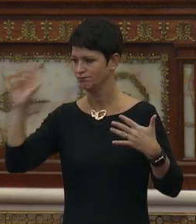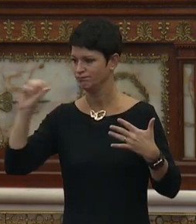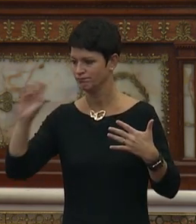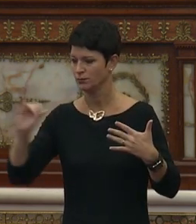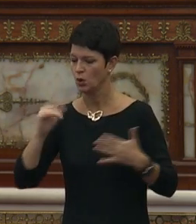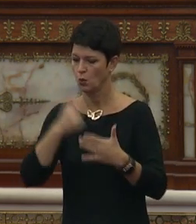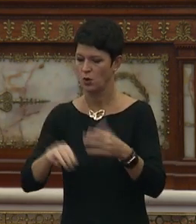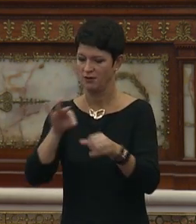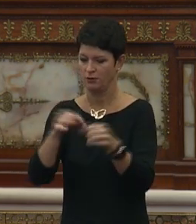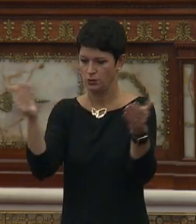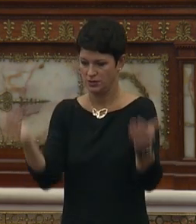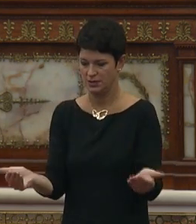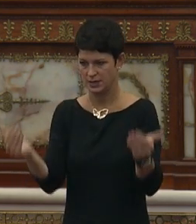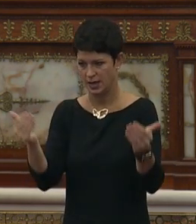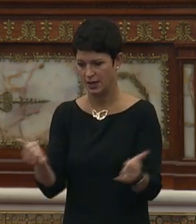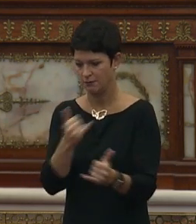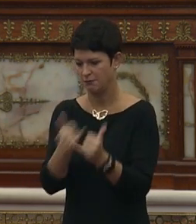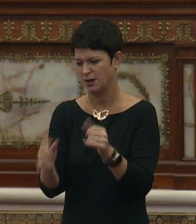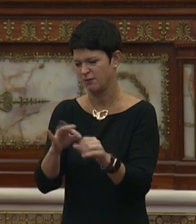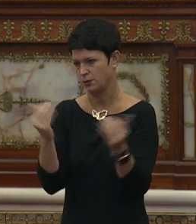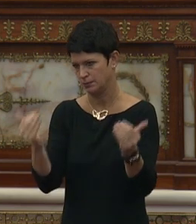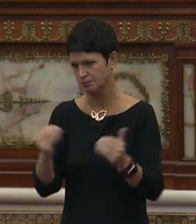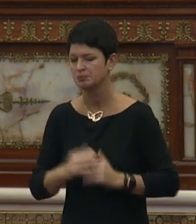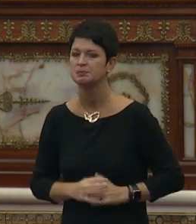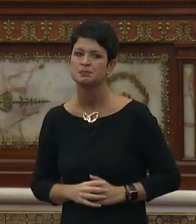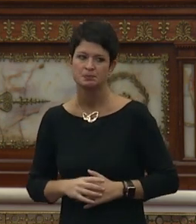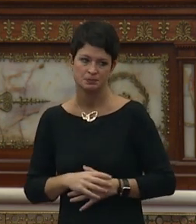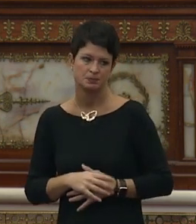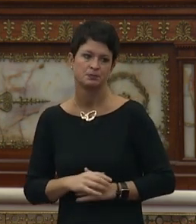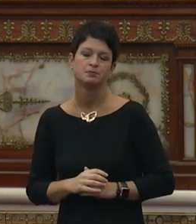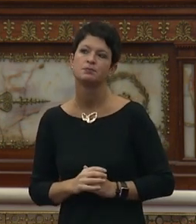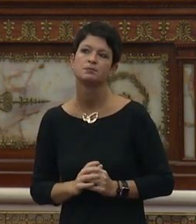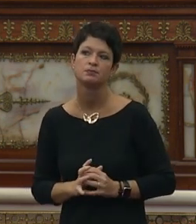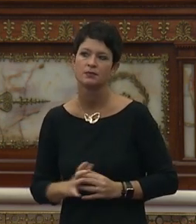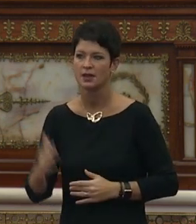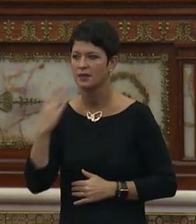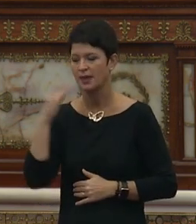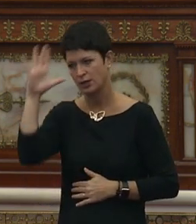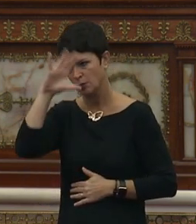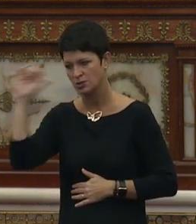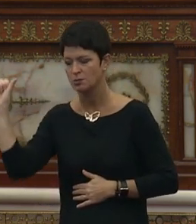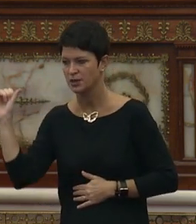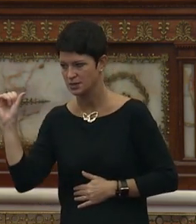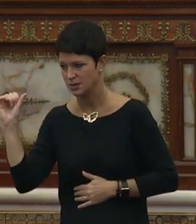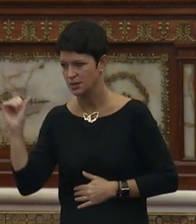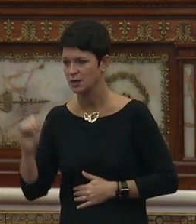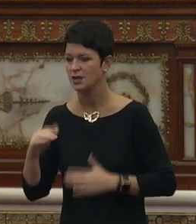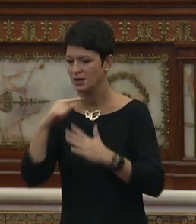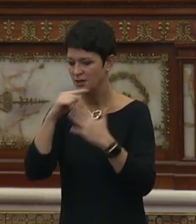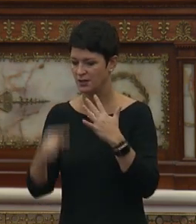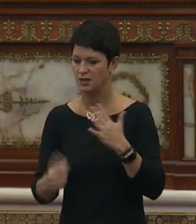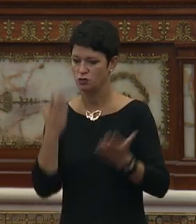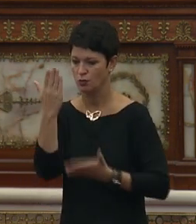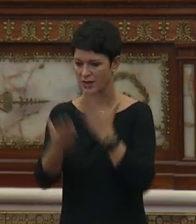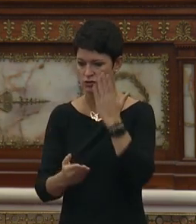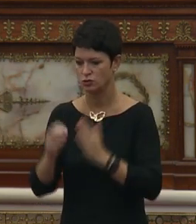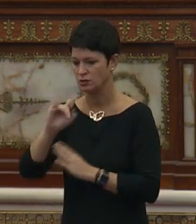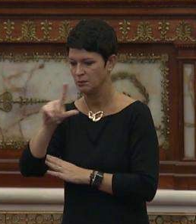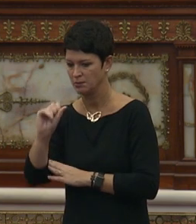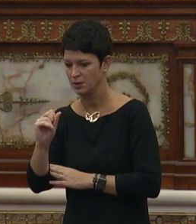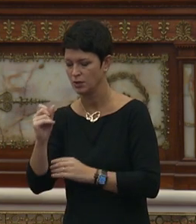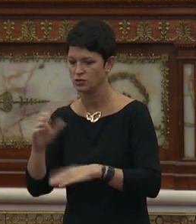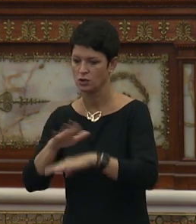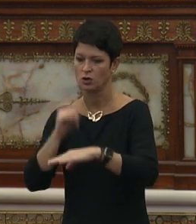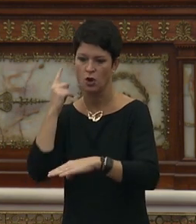up bills and resolutions on the final reading and second passage calendar. Thank you, Mr. President. The following resolutions and bills are